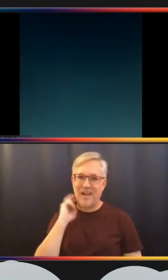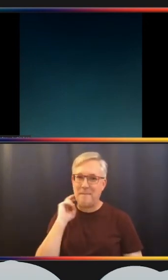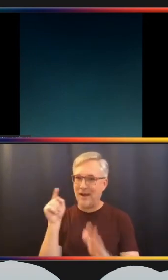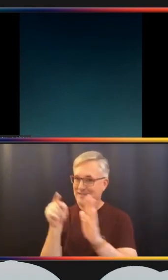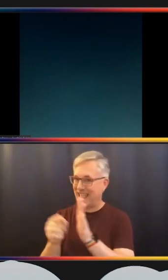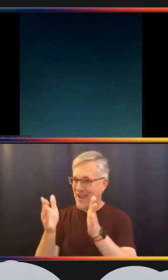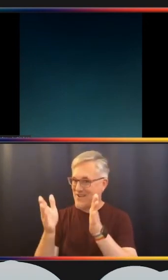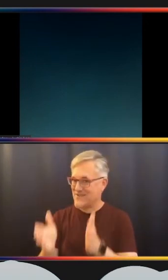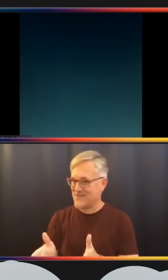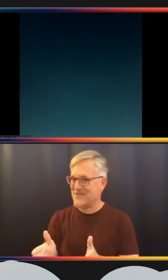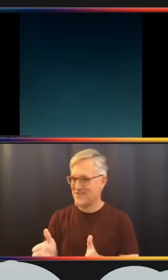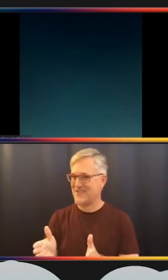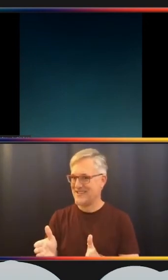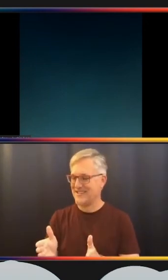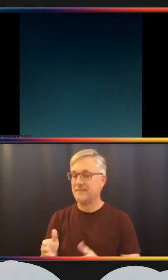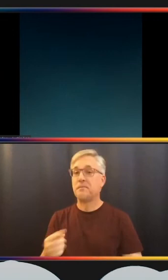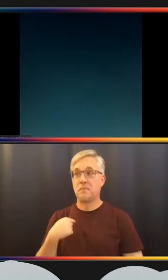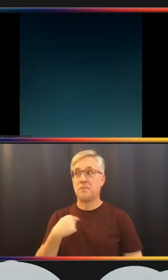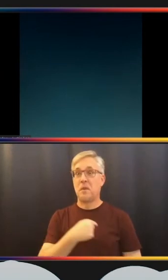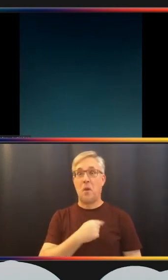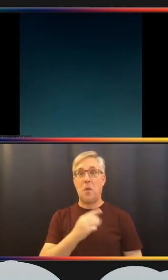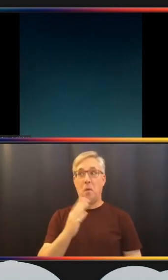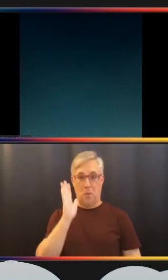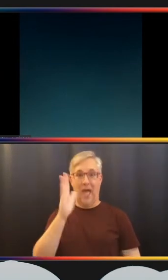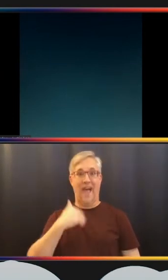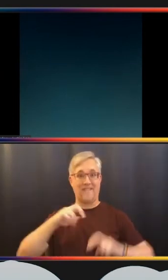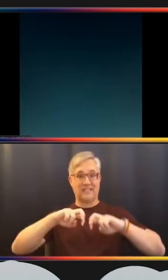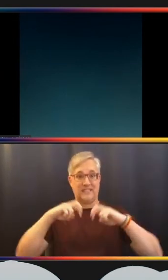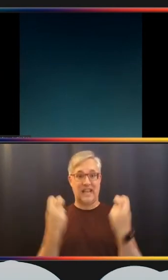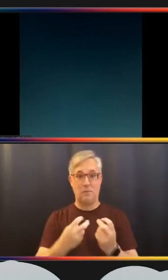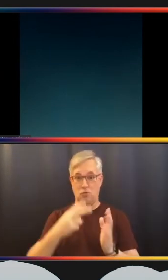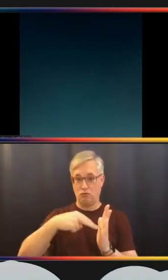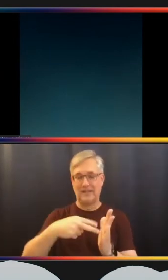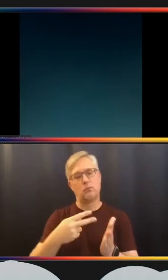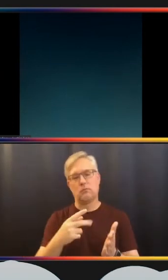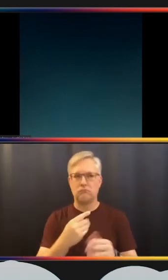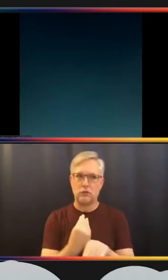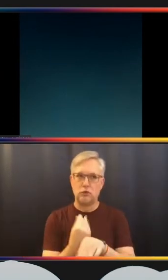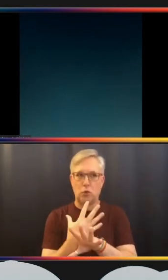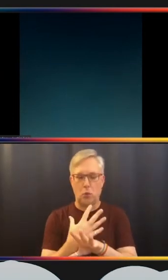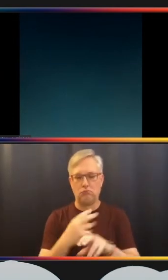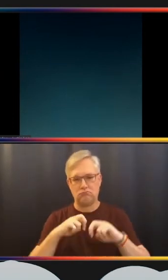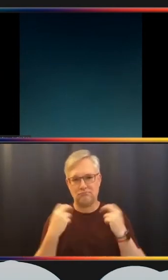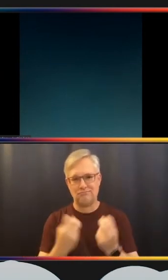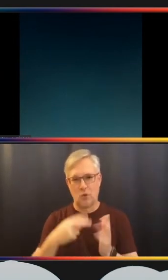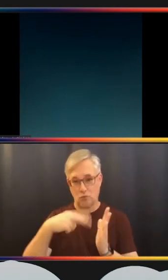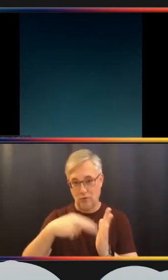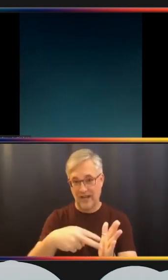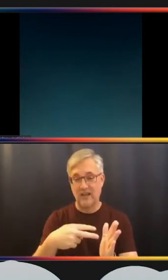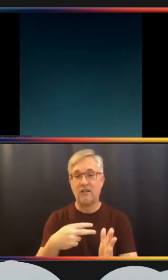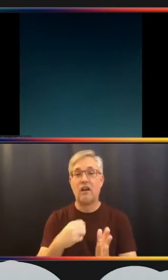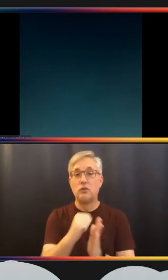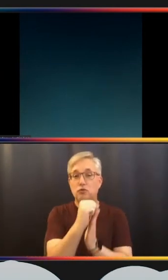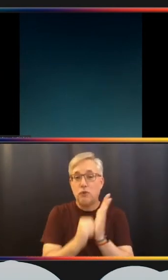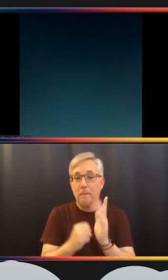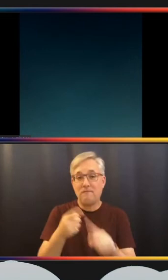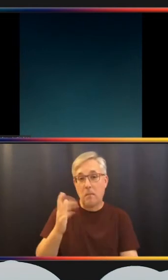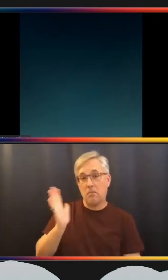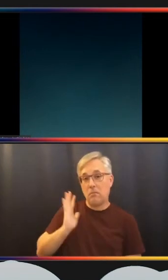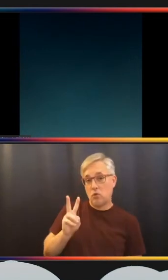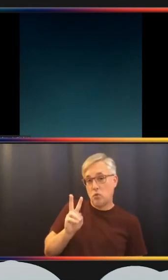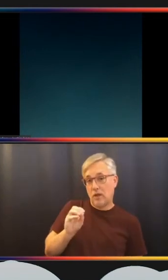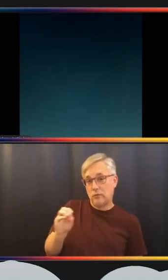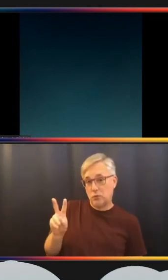a read through, a table read, a Zoom read of one of the scripts from 2002, where I